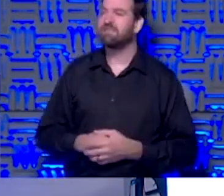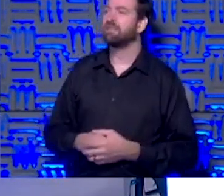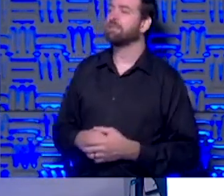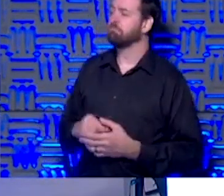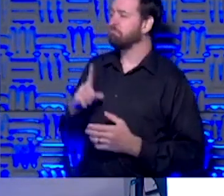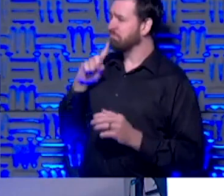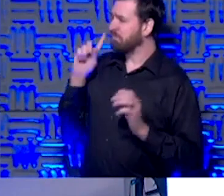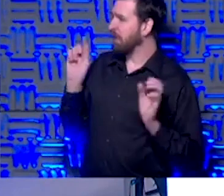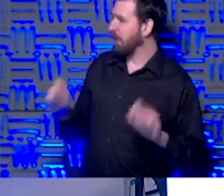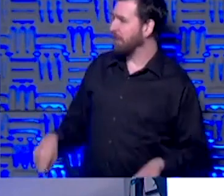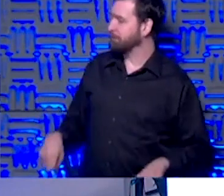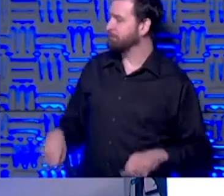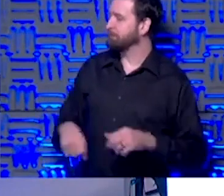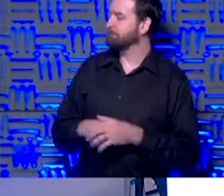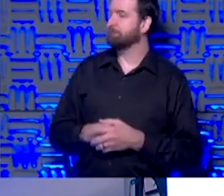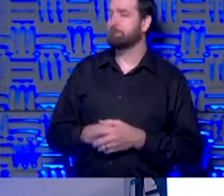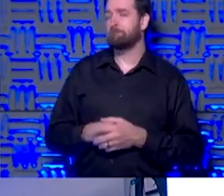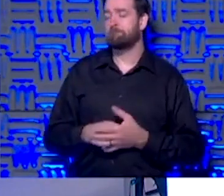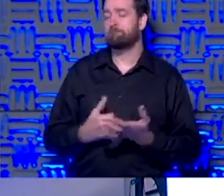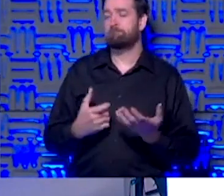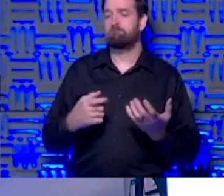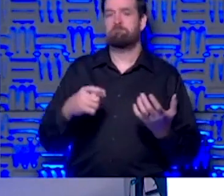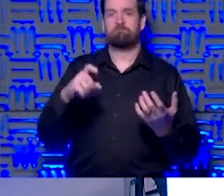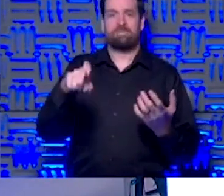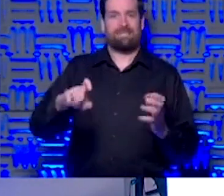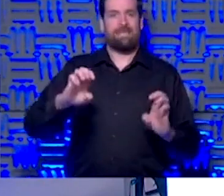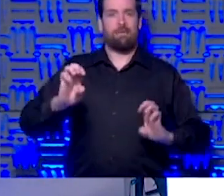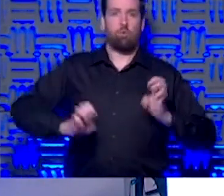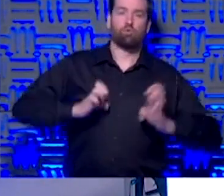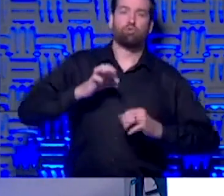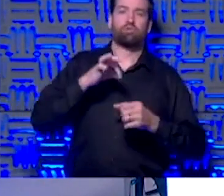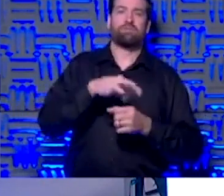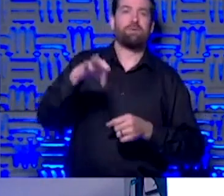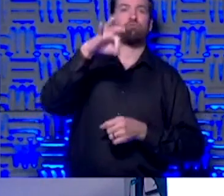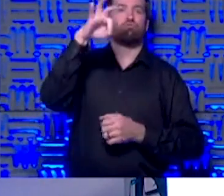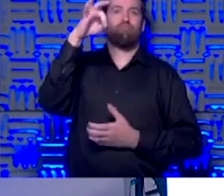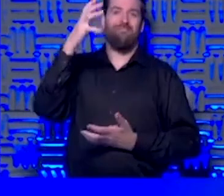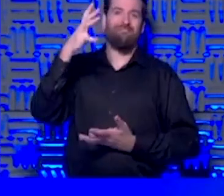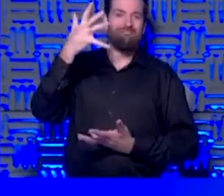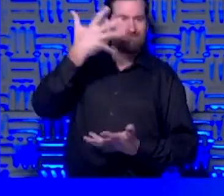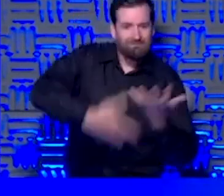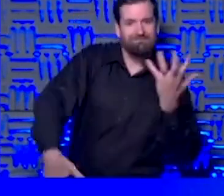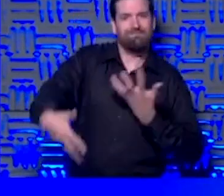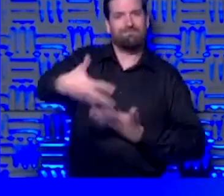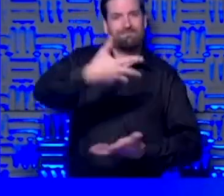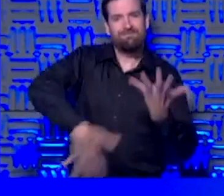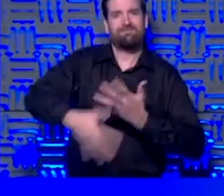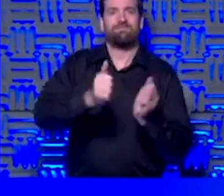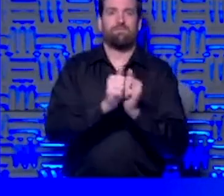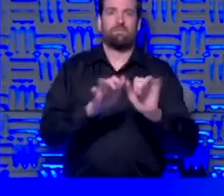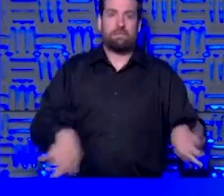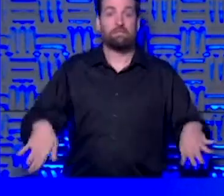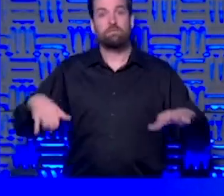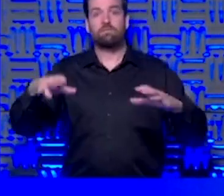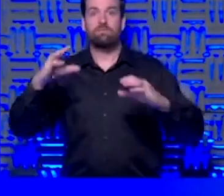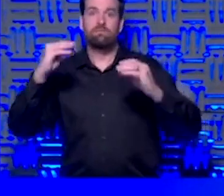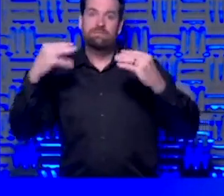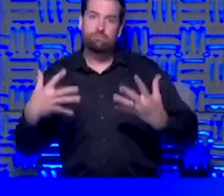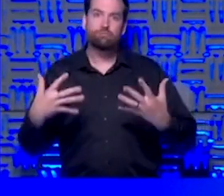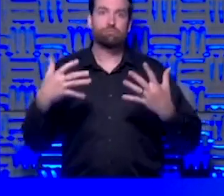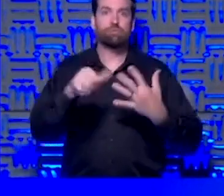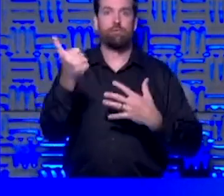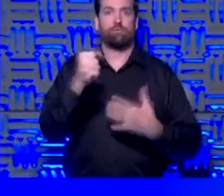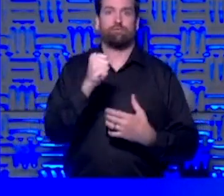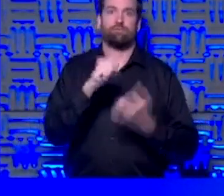they can. I think they need that emotional, spiritual, and physical interaction with other children and with teachers and other support people